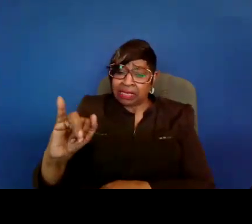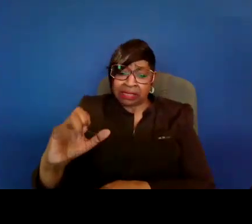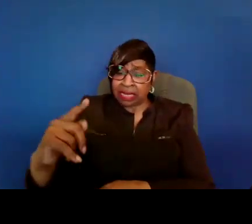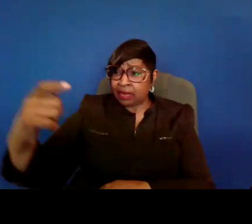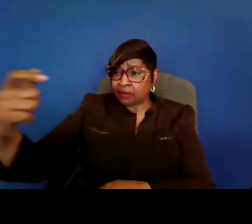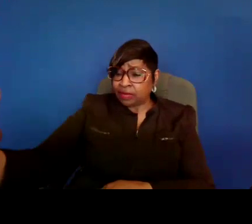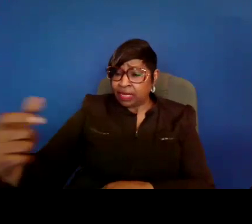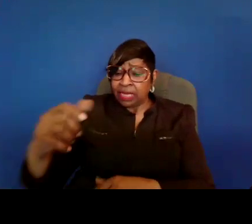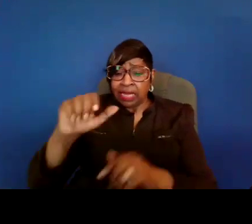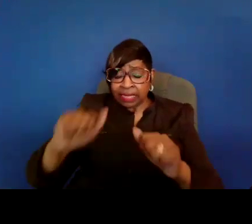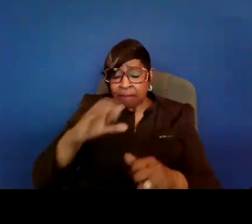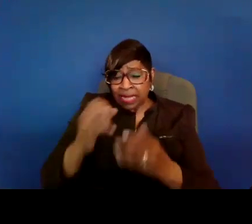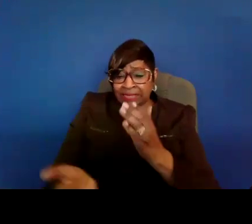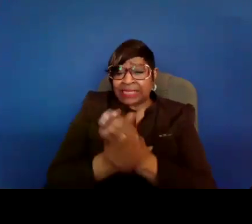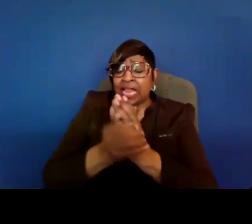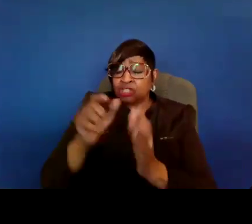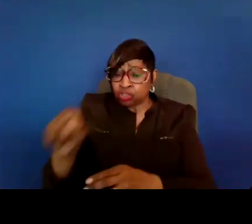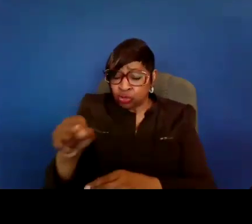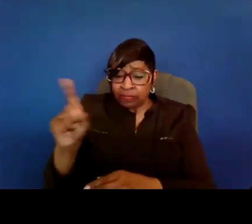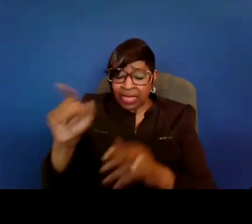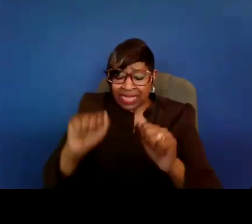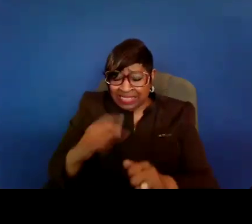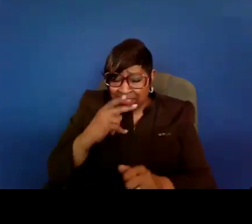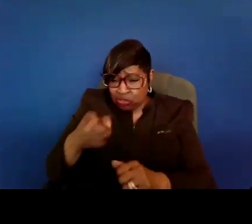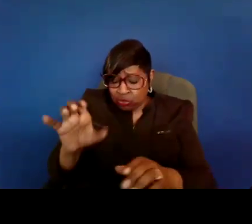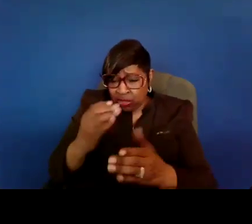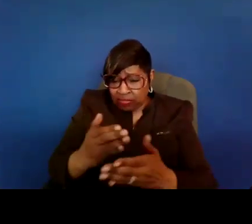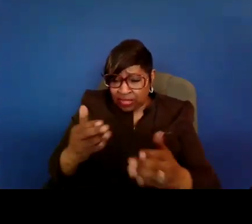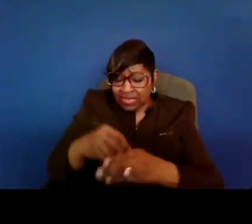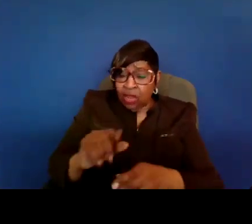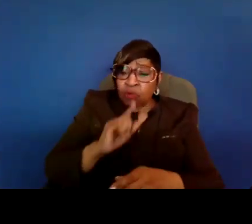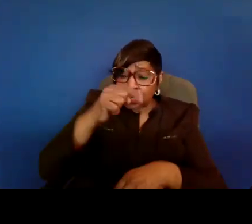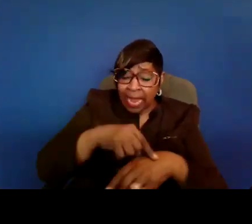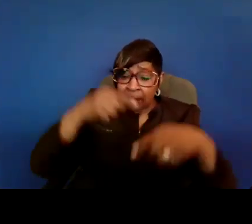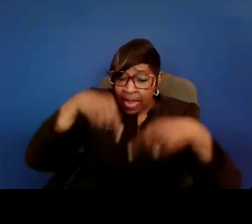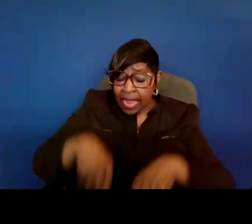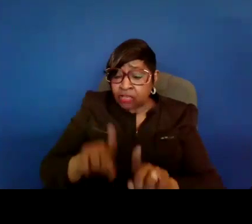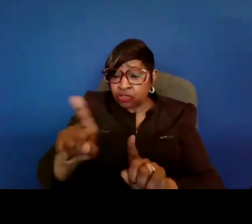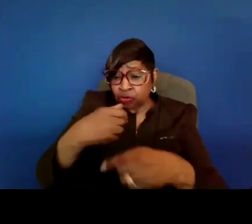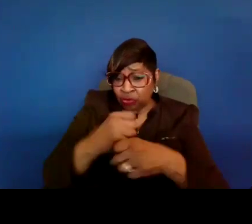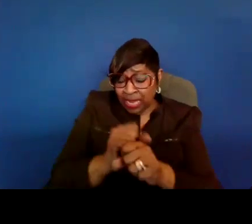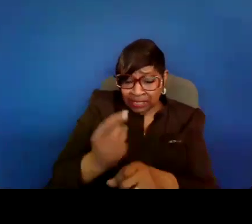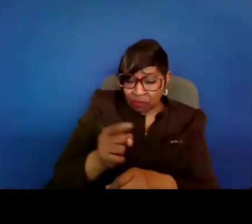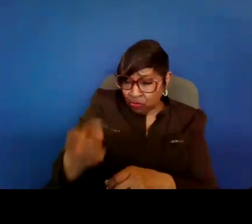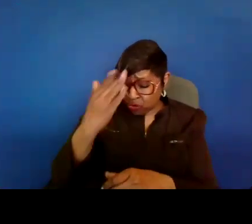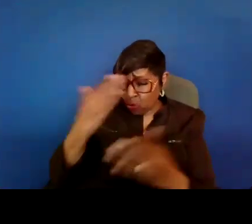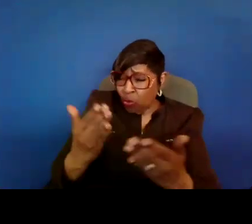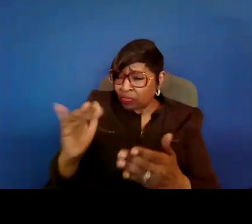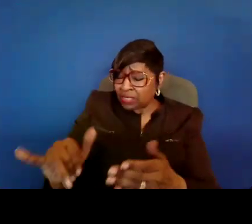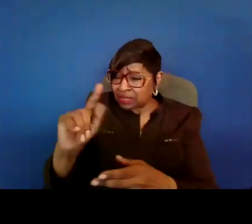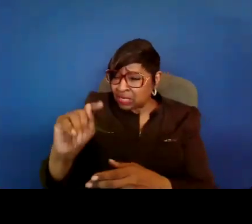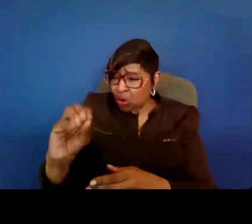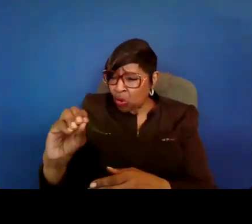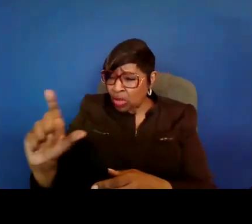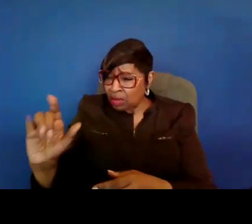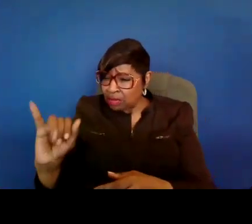be attached to you so that they can see you doing things in real time as you're creating something. Do you know what that tool is? I'm not sure what